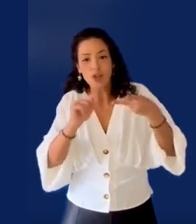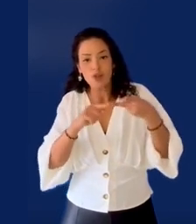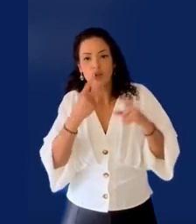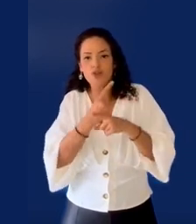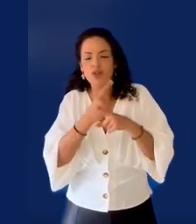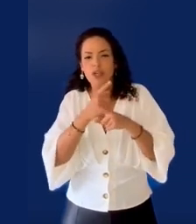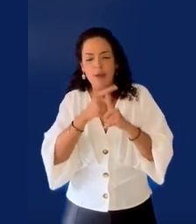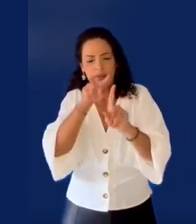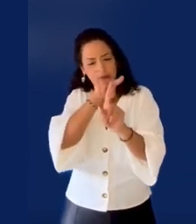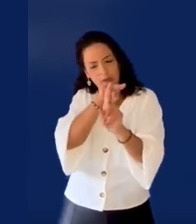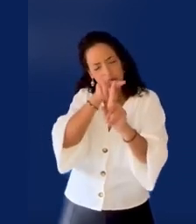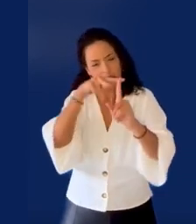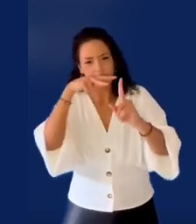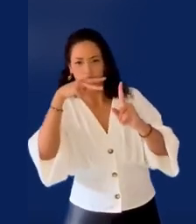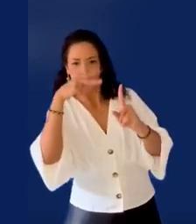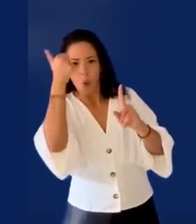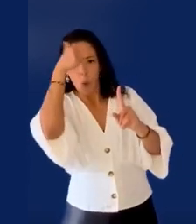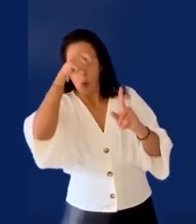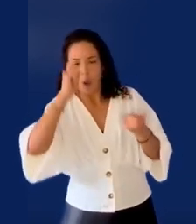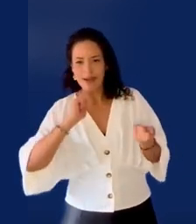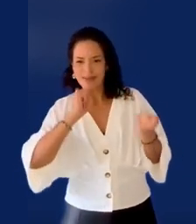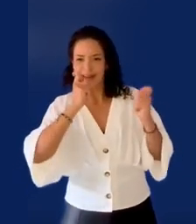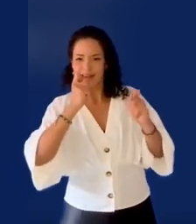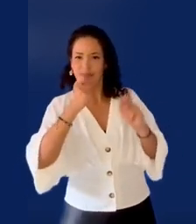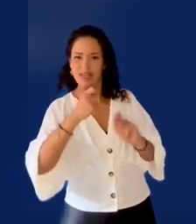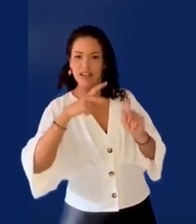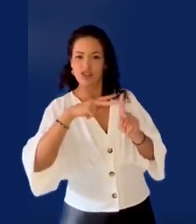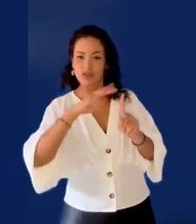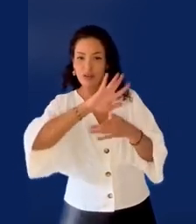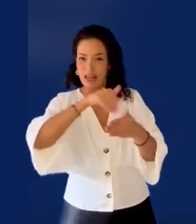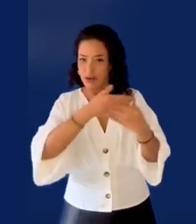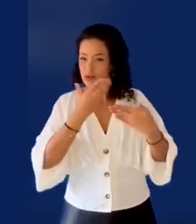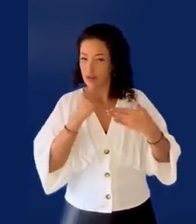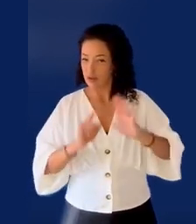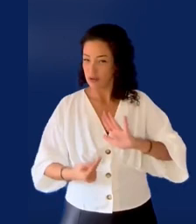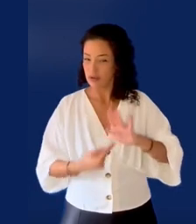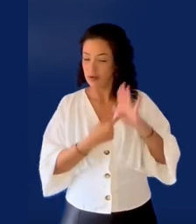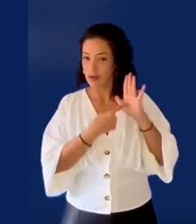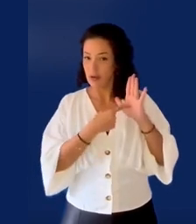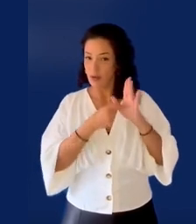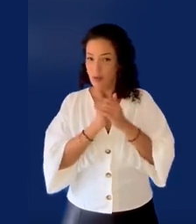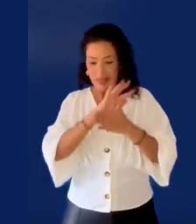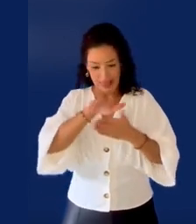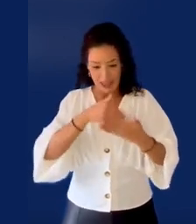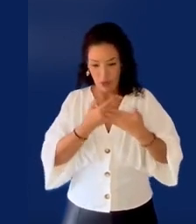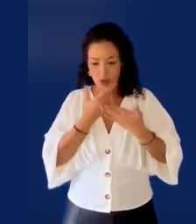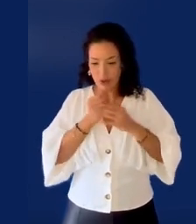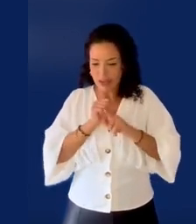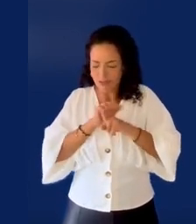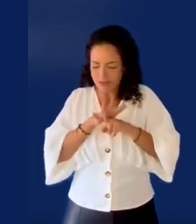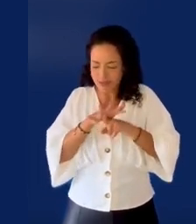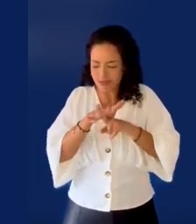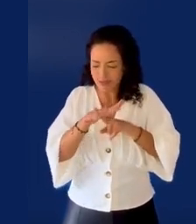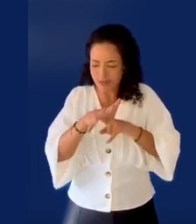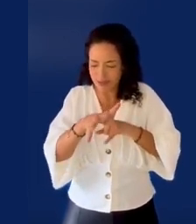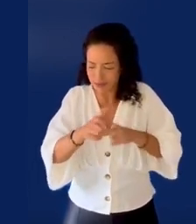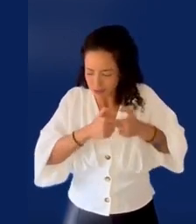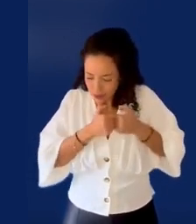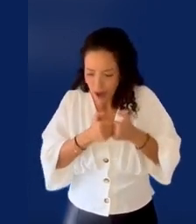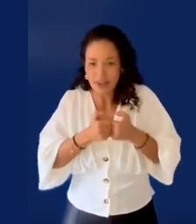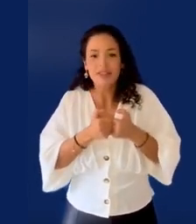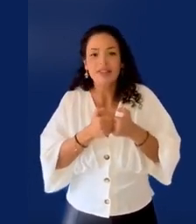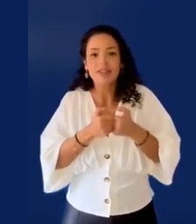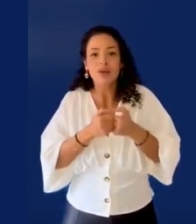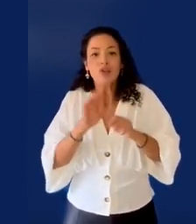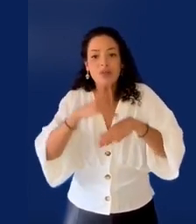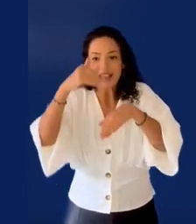recognising wise adaptations. The language that we use matters. We can infuse it with kindness and meaning, creating an effect which lasts beyond